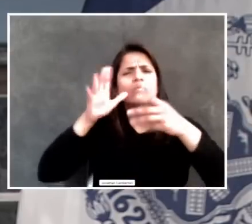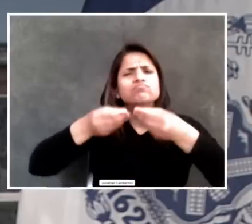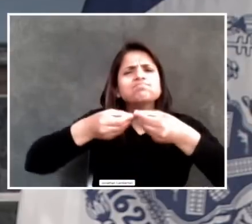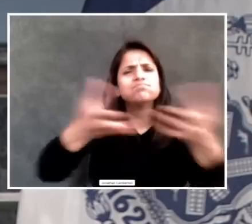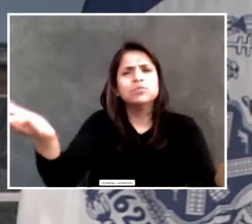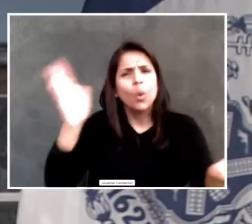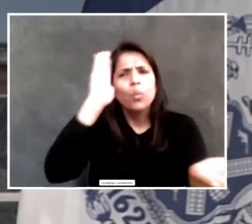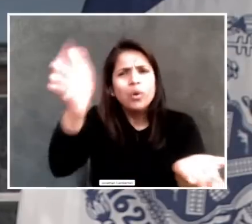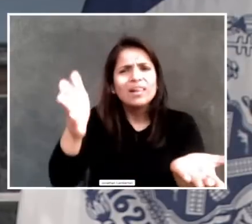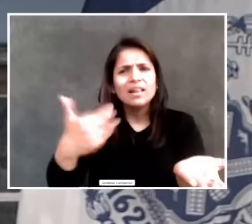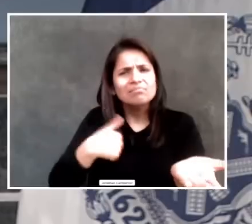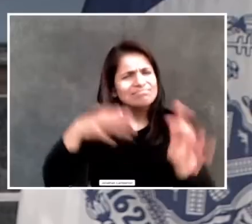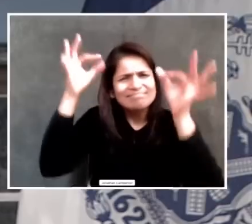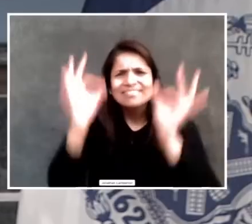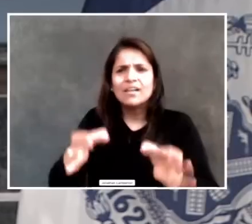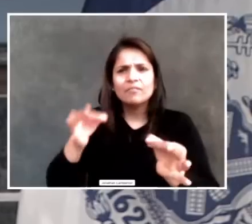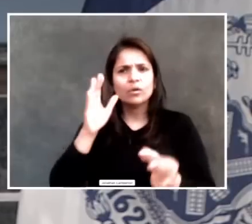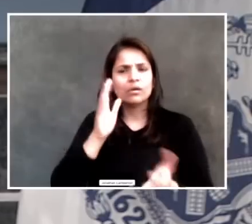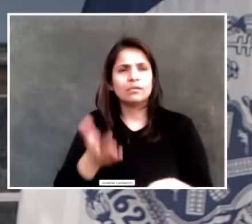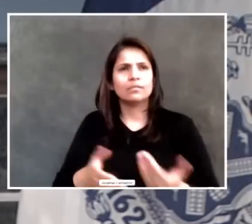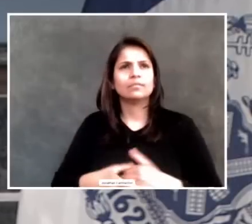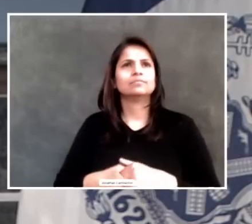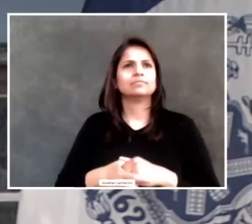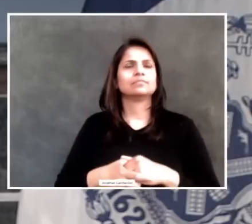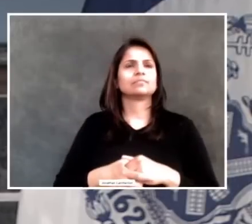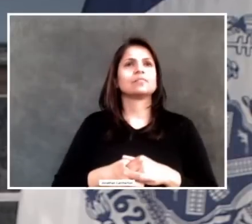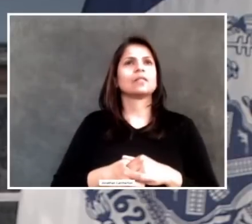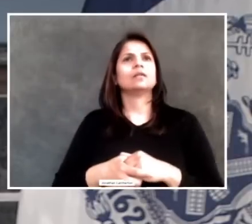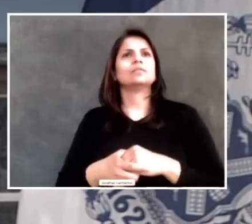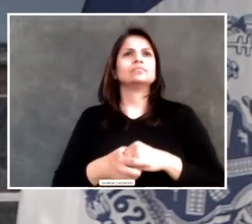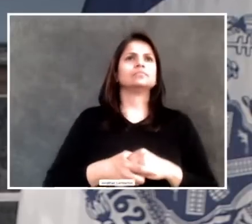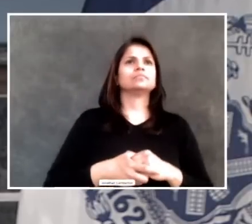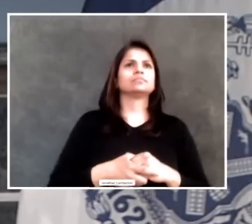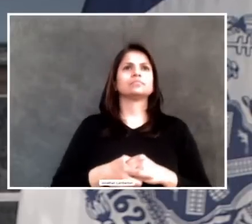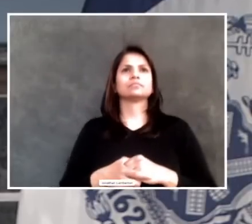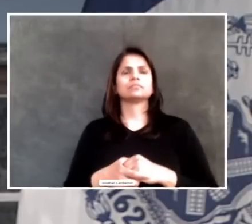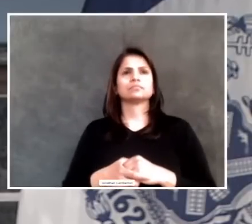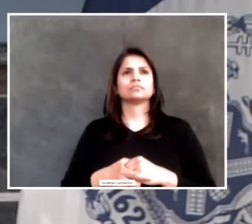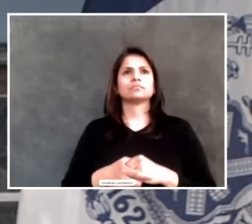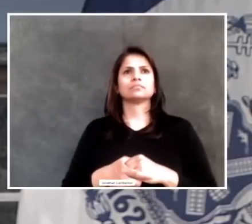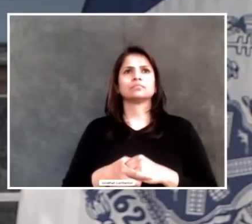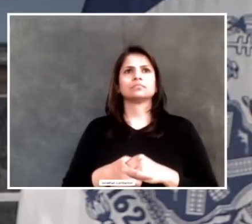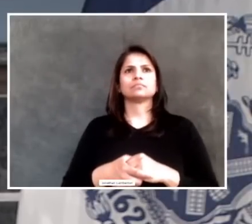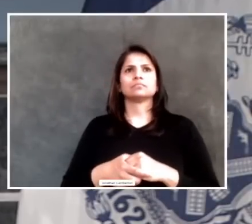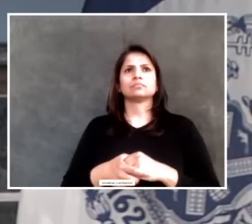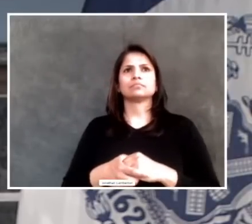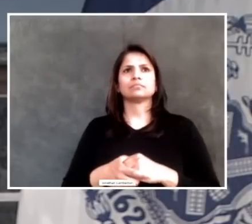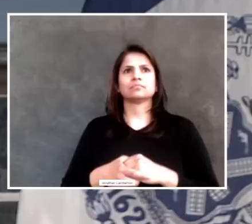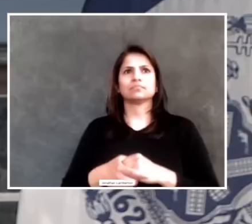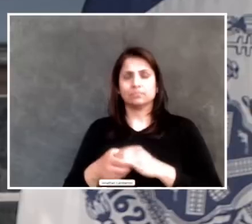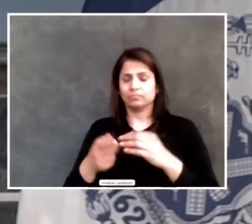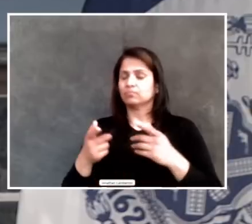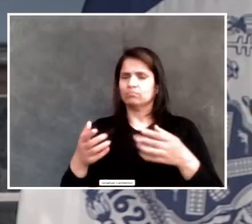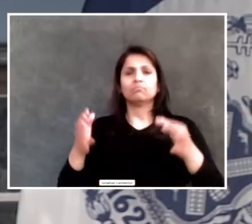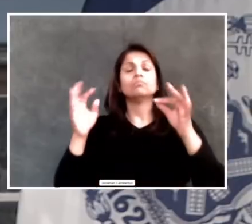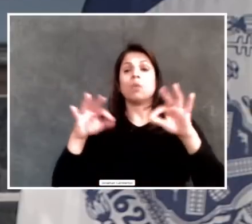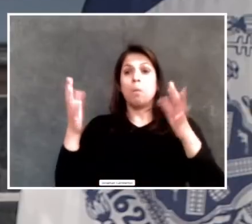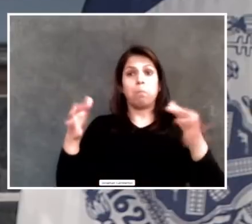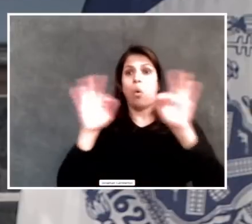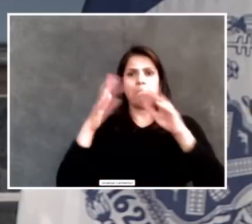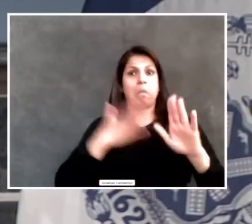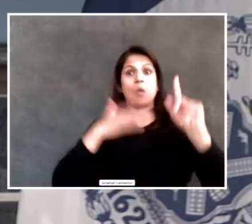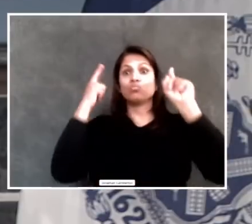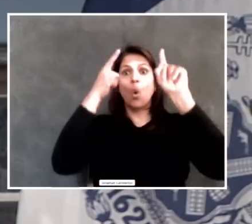going forward, not just for the healthcare workers and the first responders, but actually to start to be part of those strategies to get down to